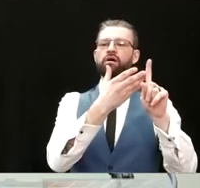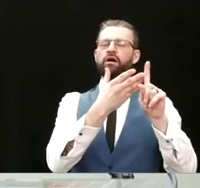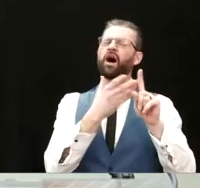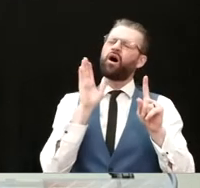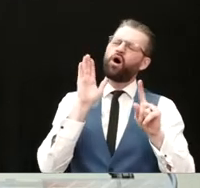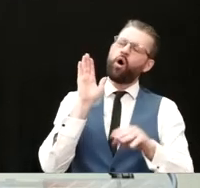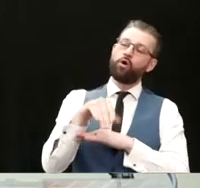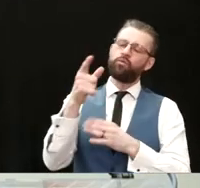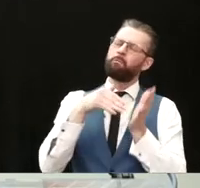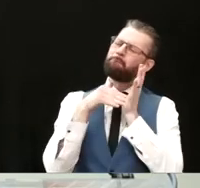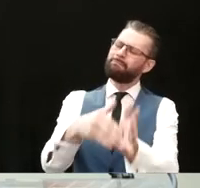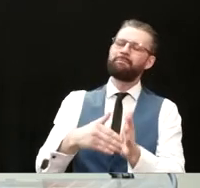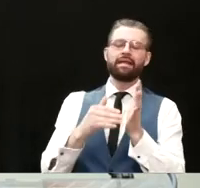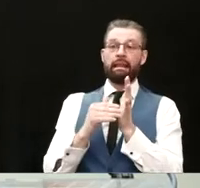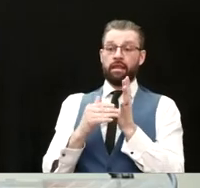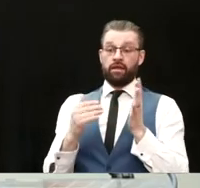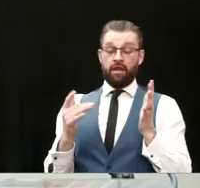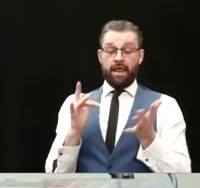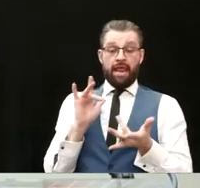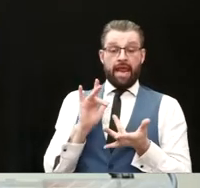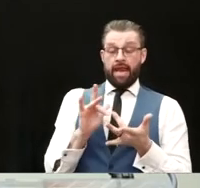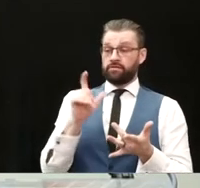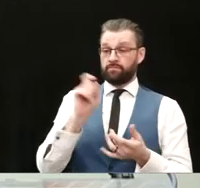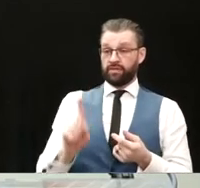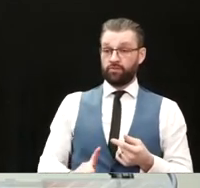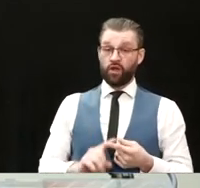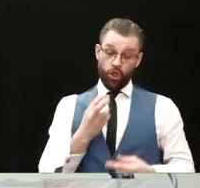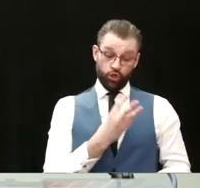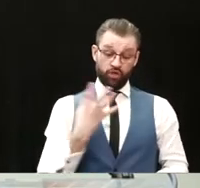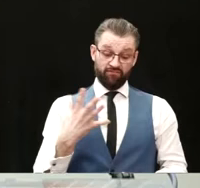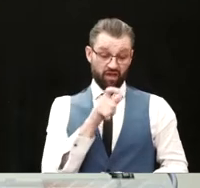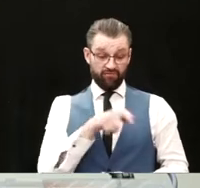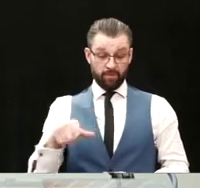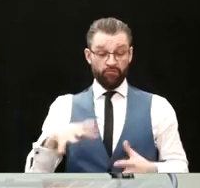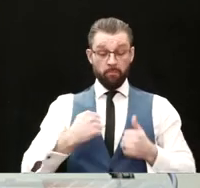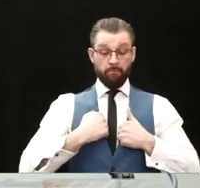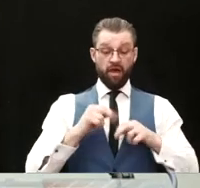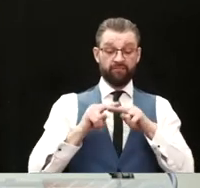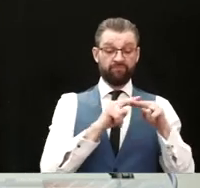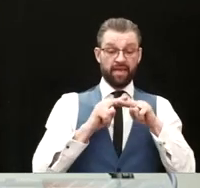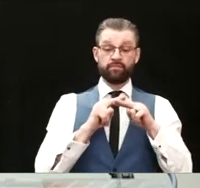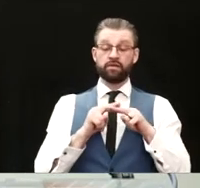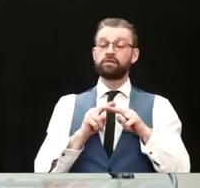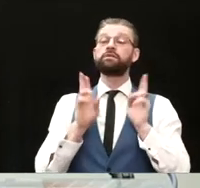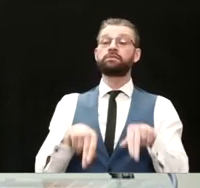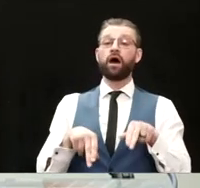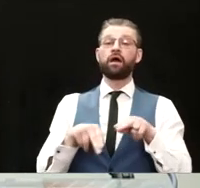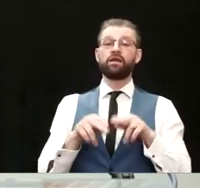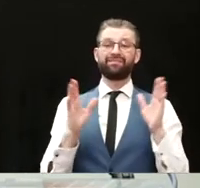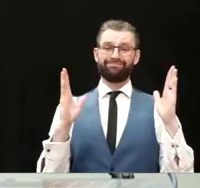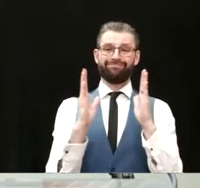people, including more than 85 members of my extended family, perished in just 100 days.